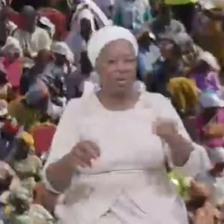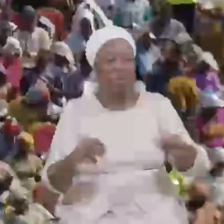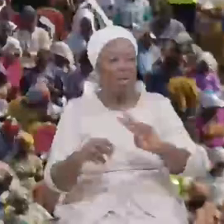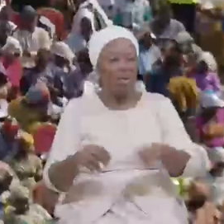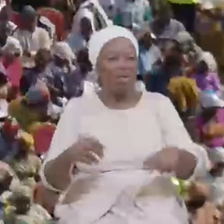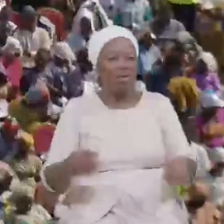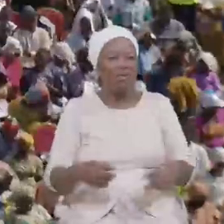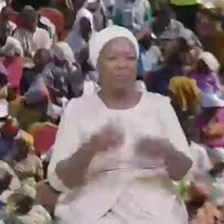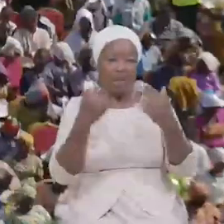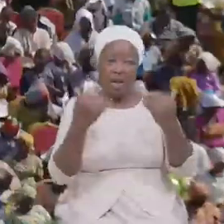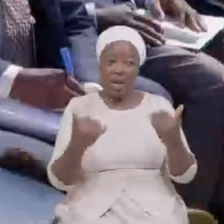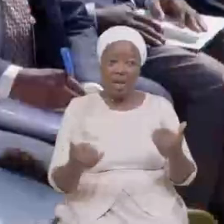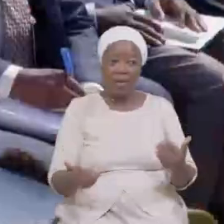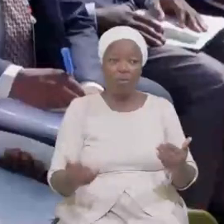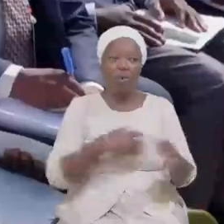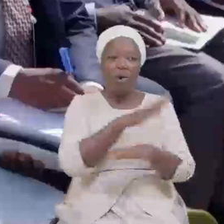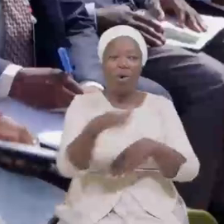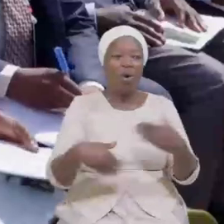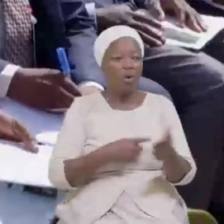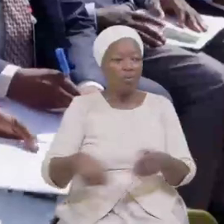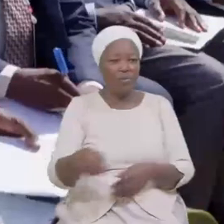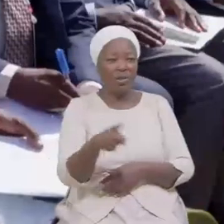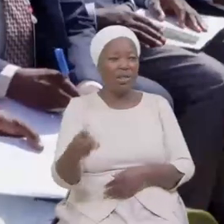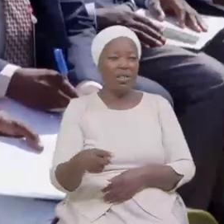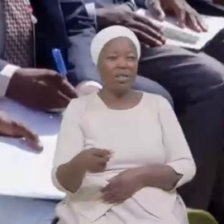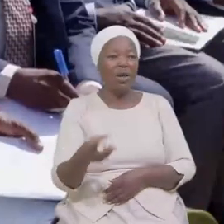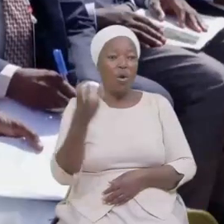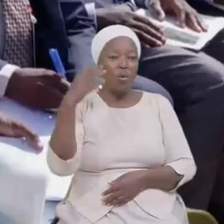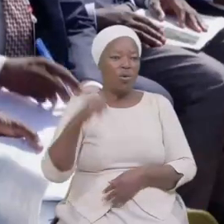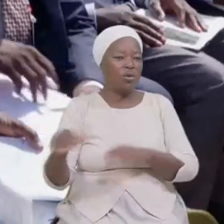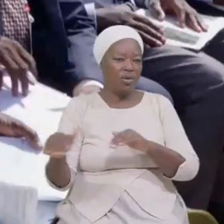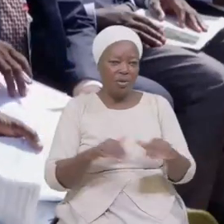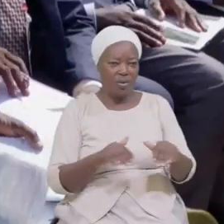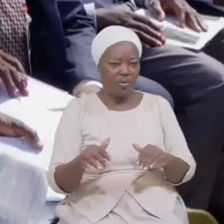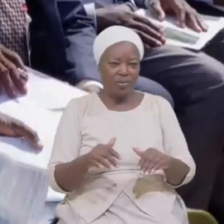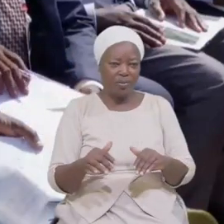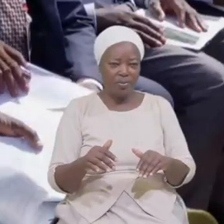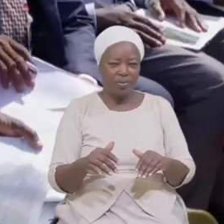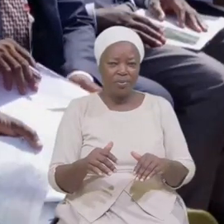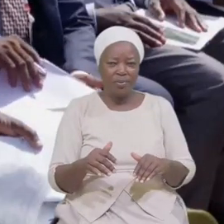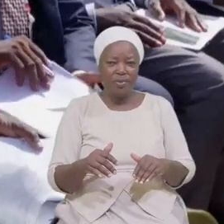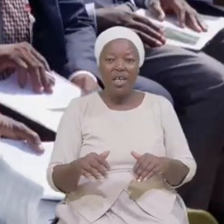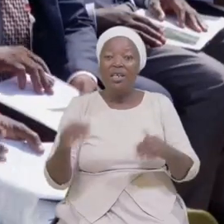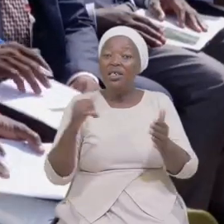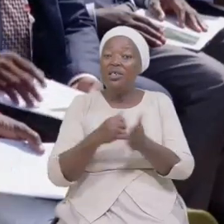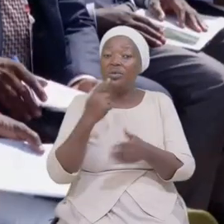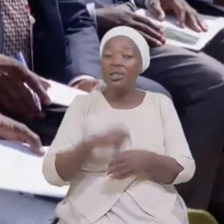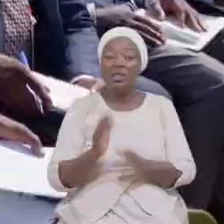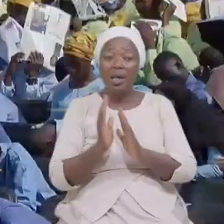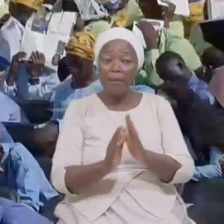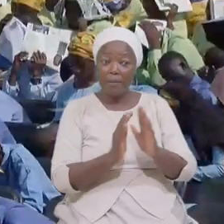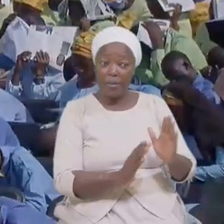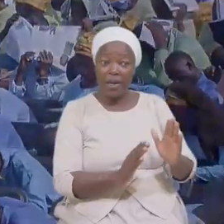that now all this was done, the conception by a